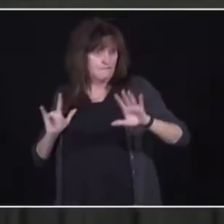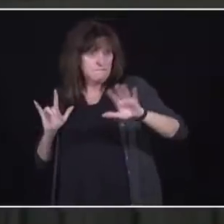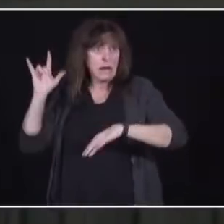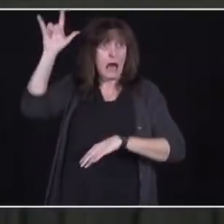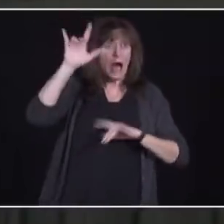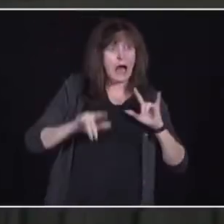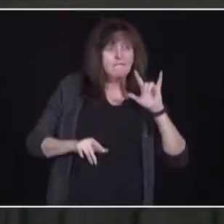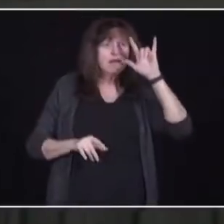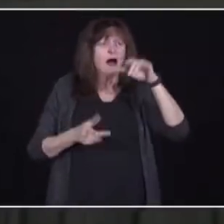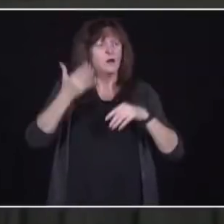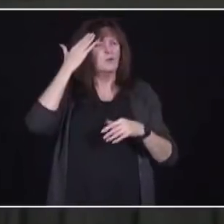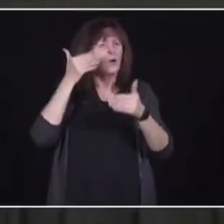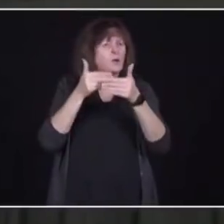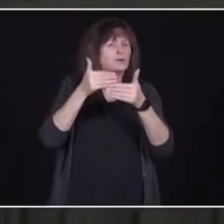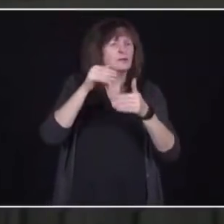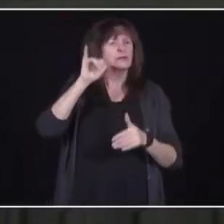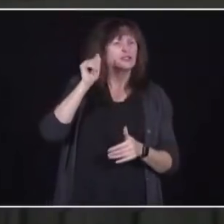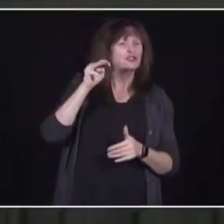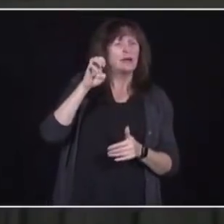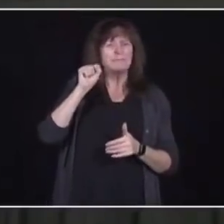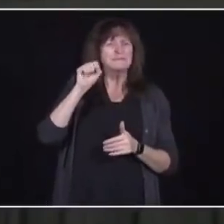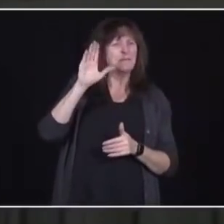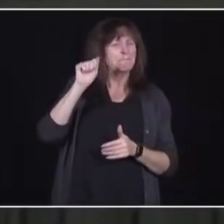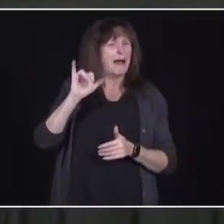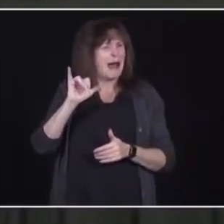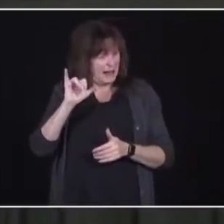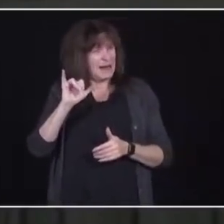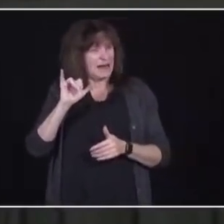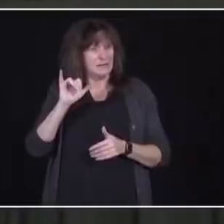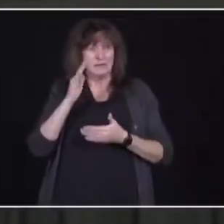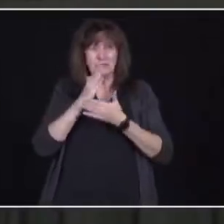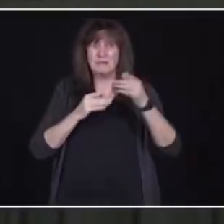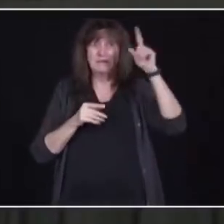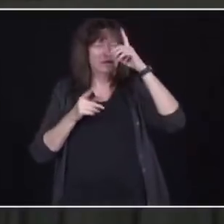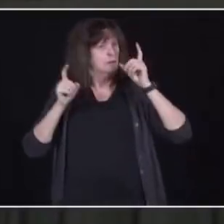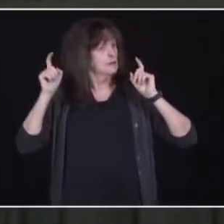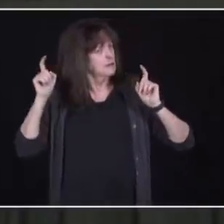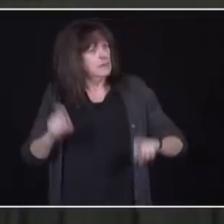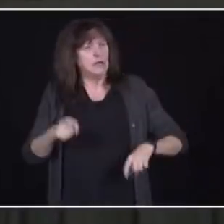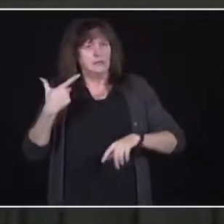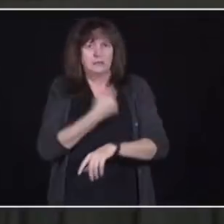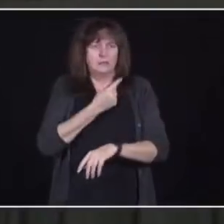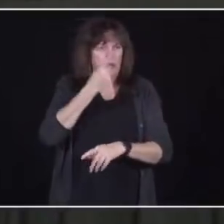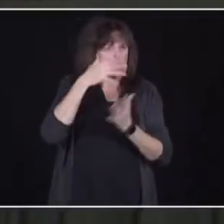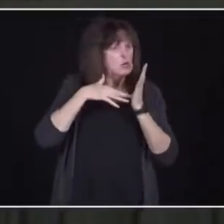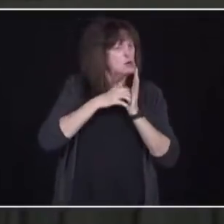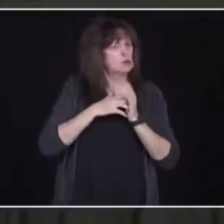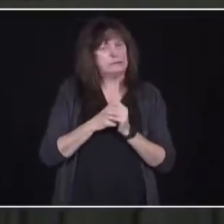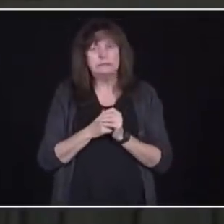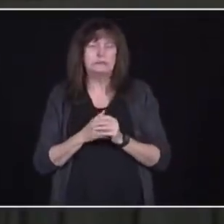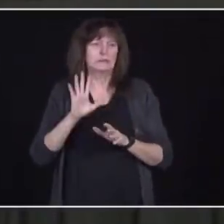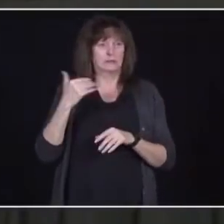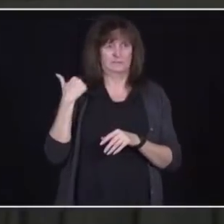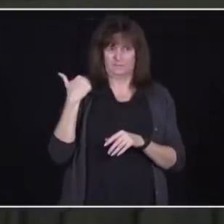some 31 of them that we want to get vaccinated because of their fragile circumstances. And we started last Thursday with needles in arms